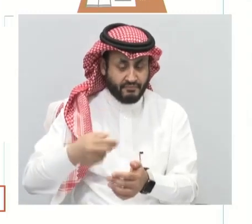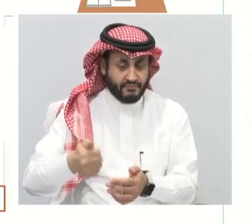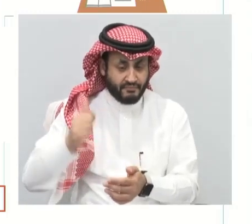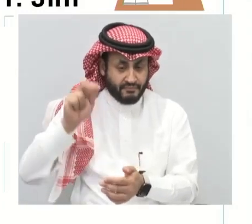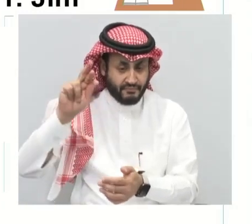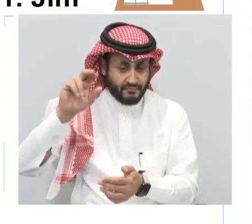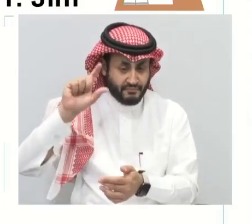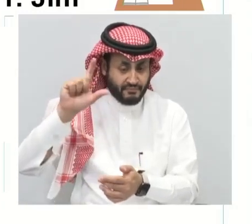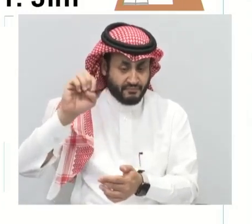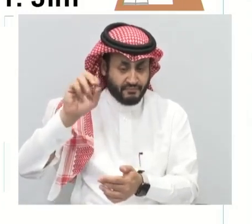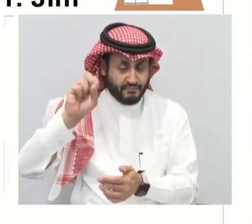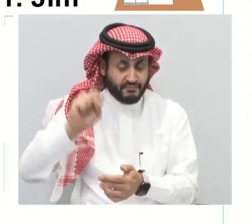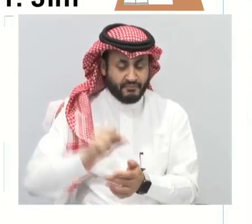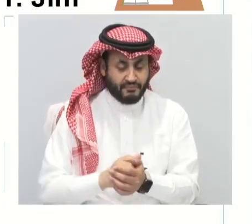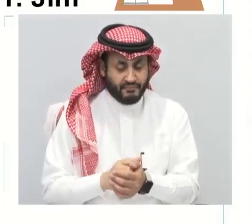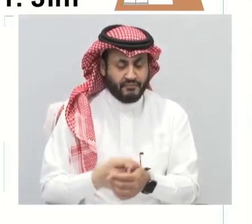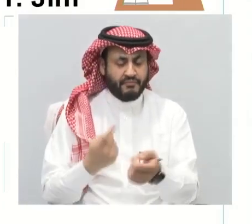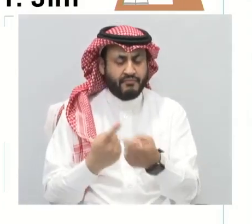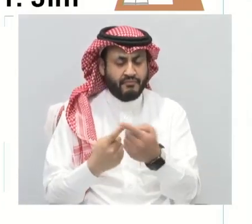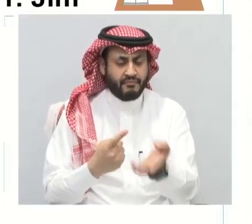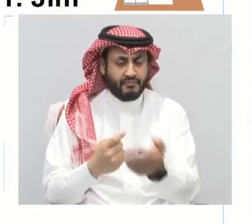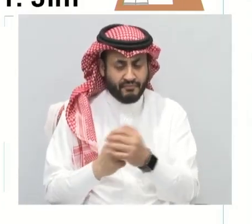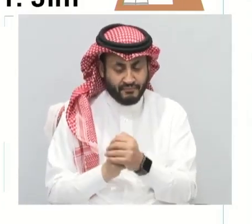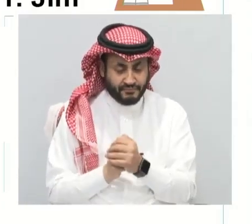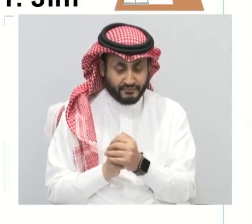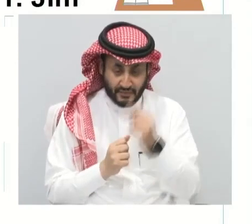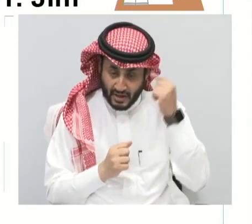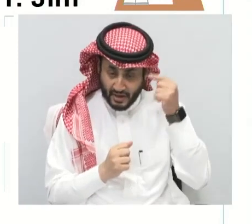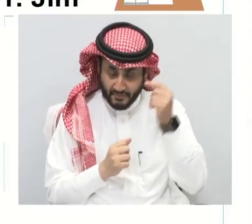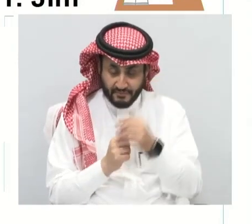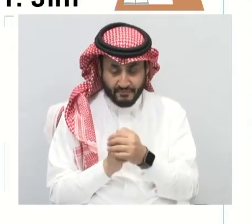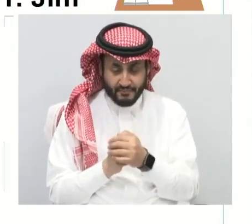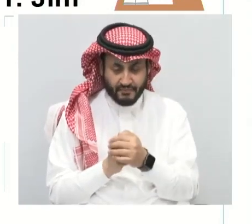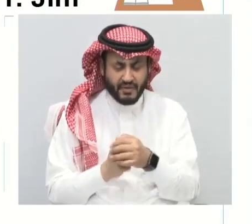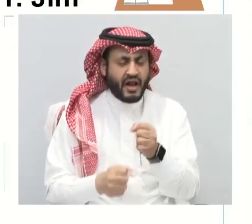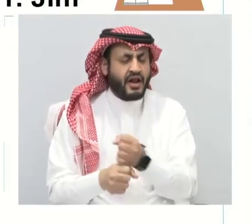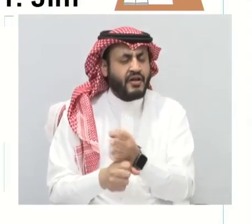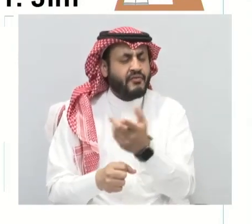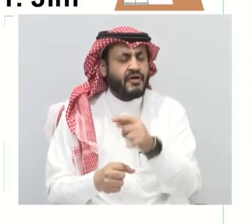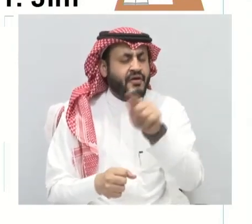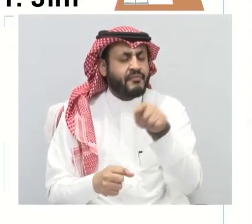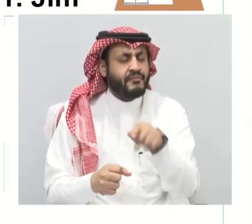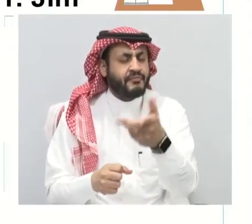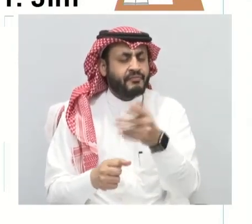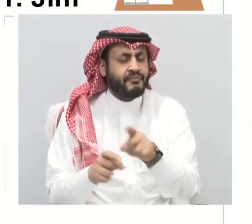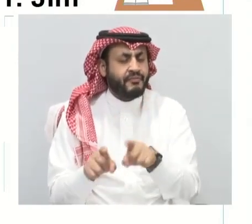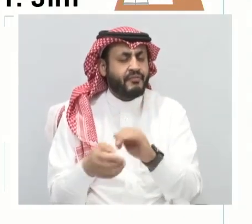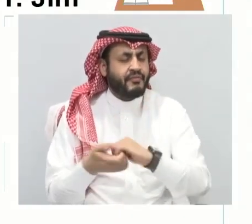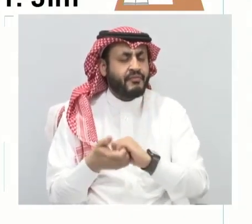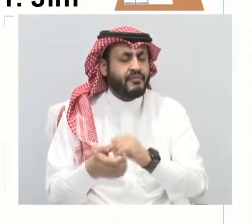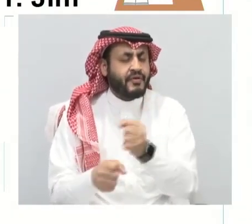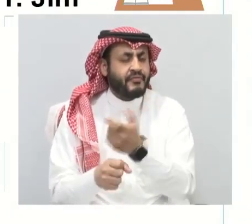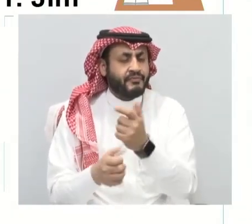Charles. We start with the first one, that is Jim, if you still remember. What did Jim ask his friend Jason to